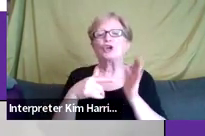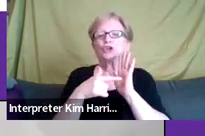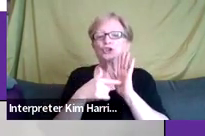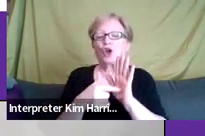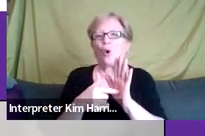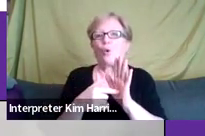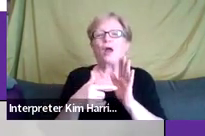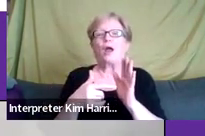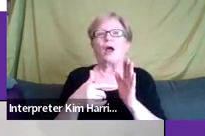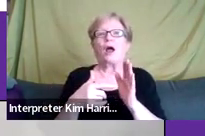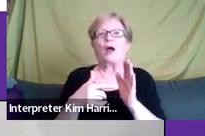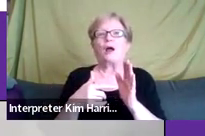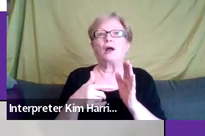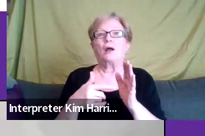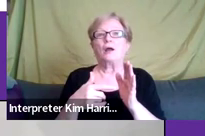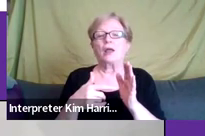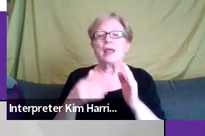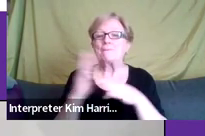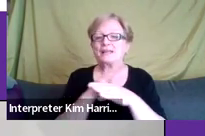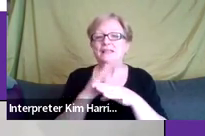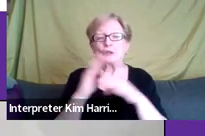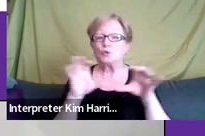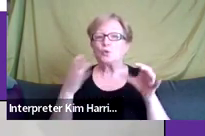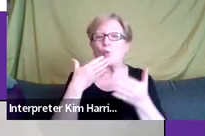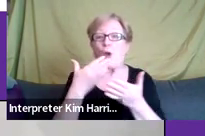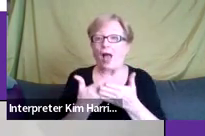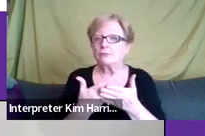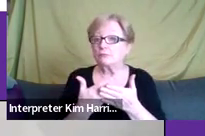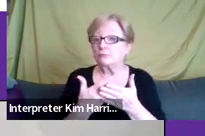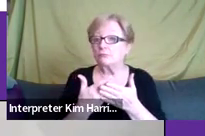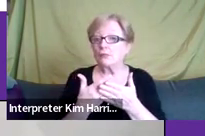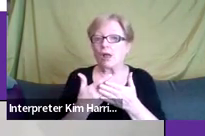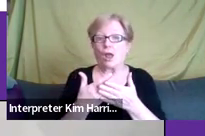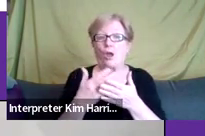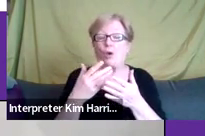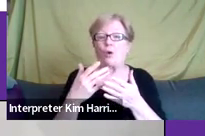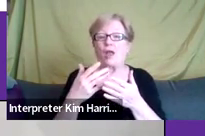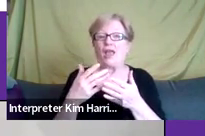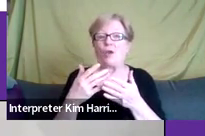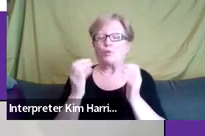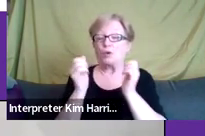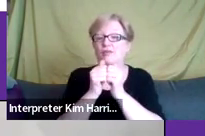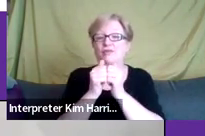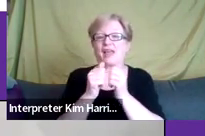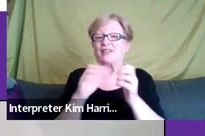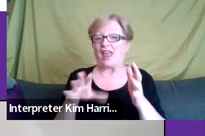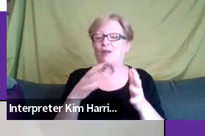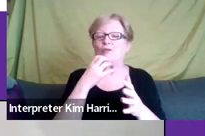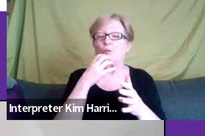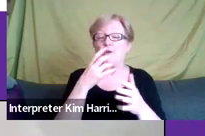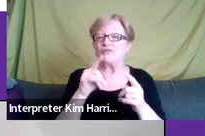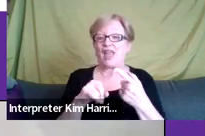you know, businesses do well when, you know, it value their employees